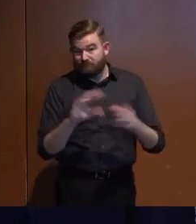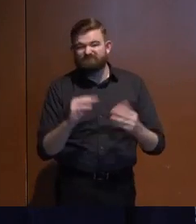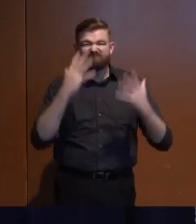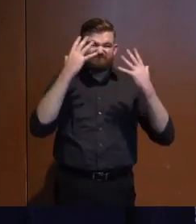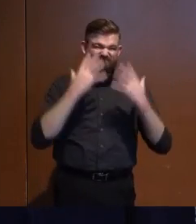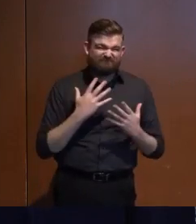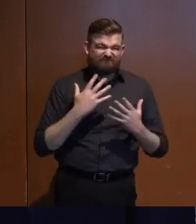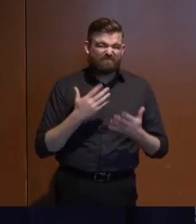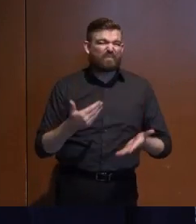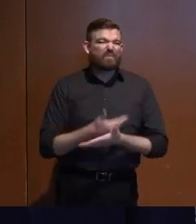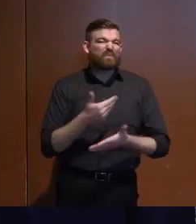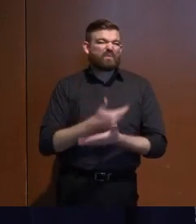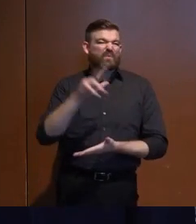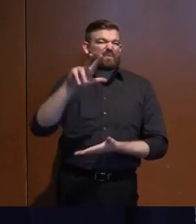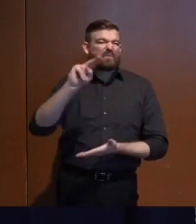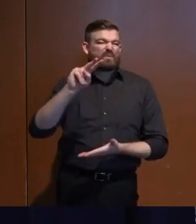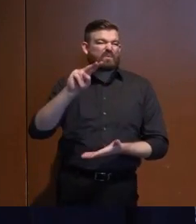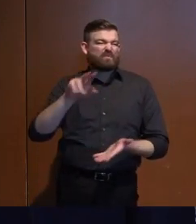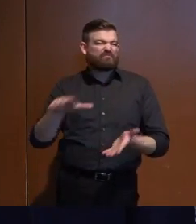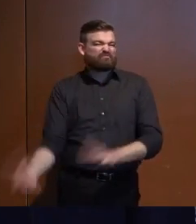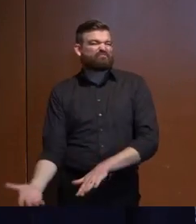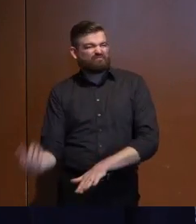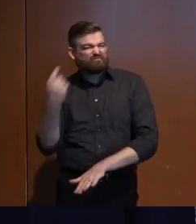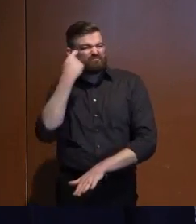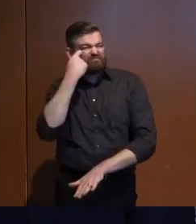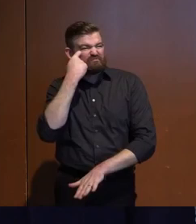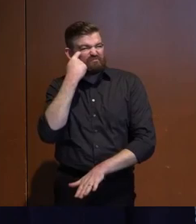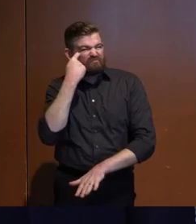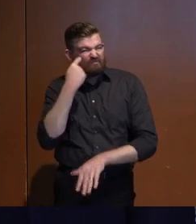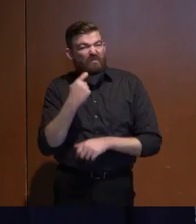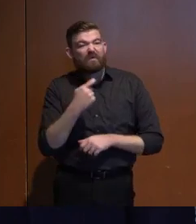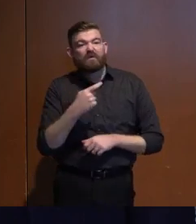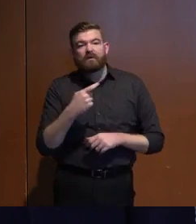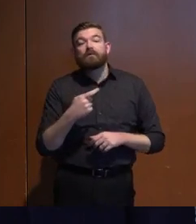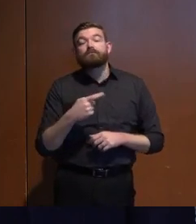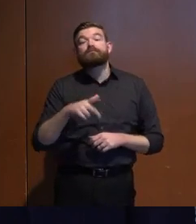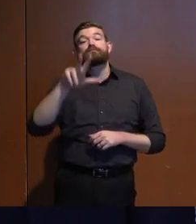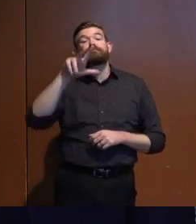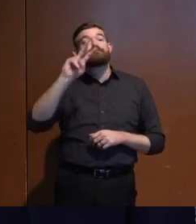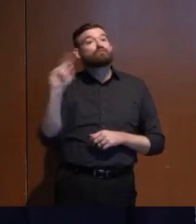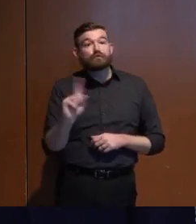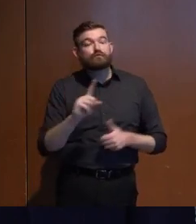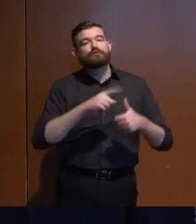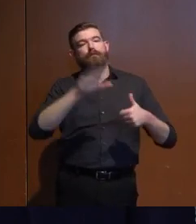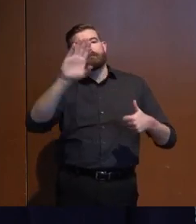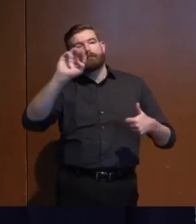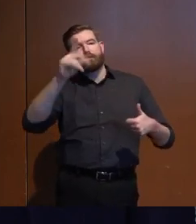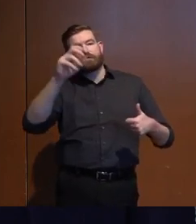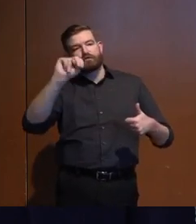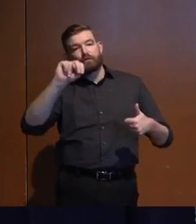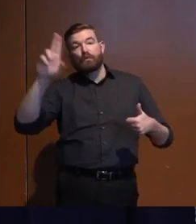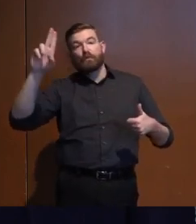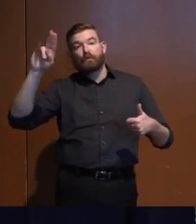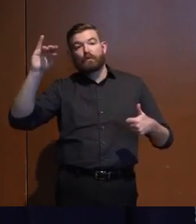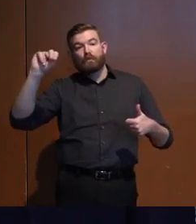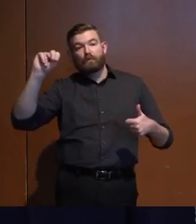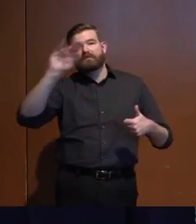new deaths. Those deaths were in the following counties: Bergen and Union each have